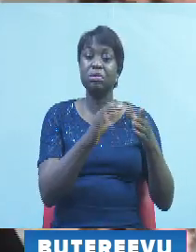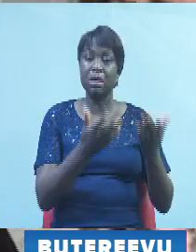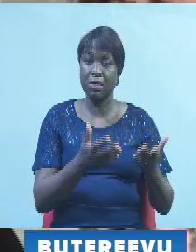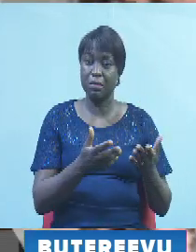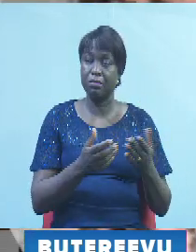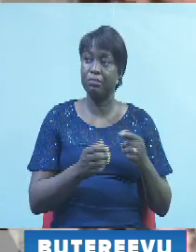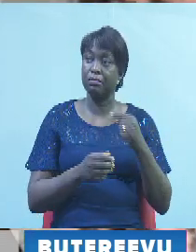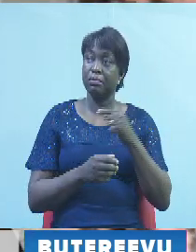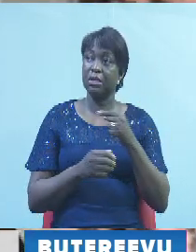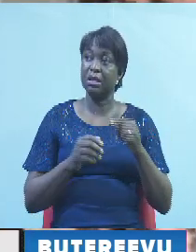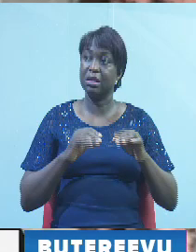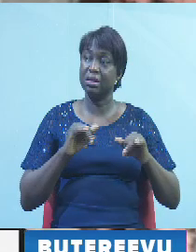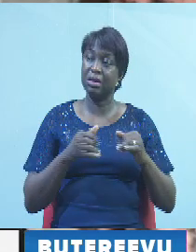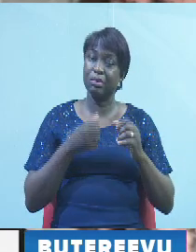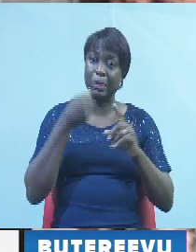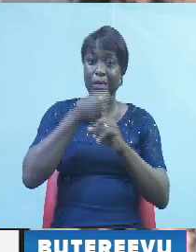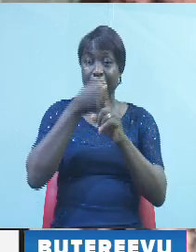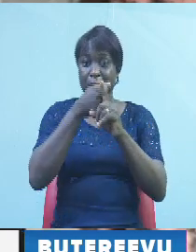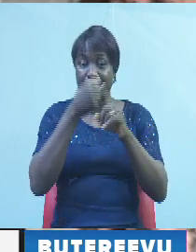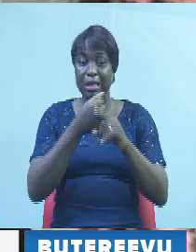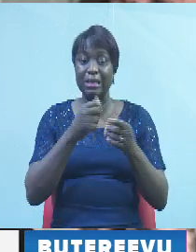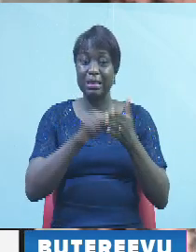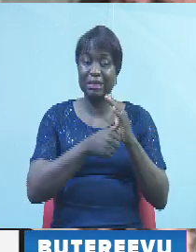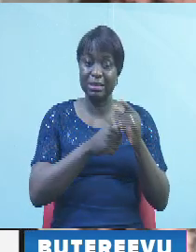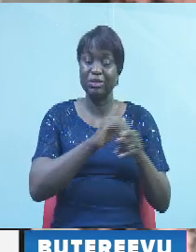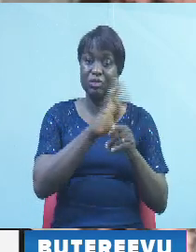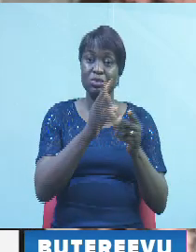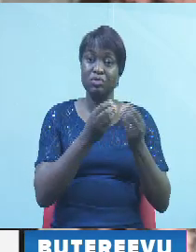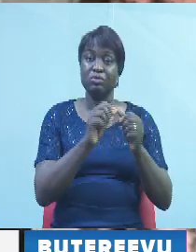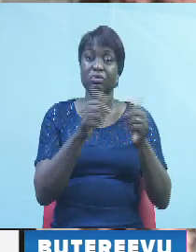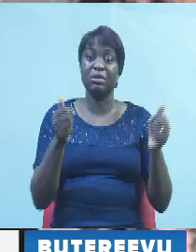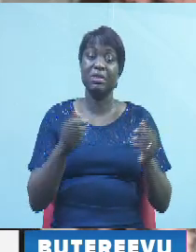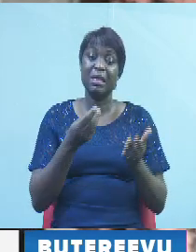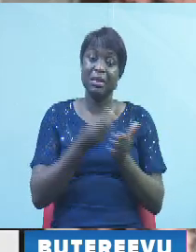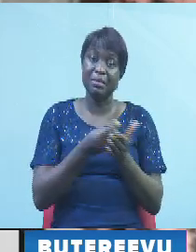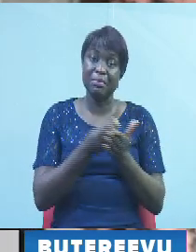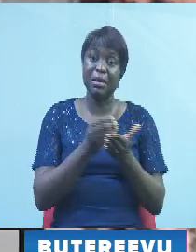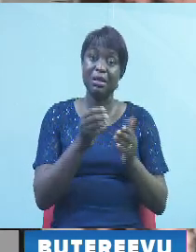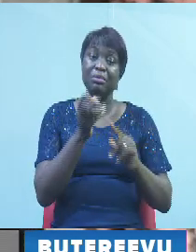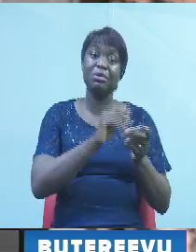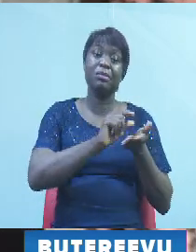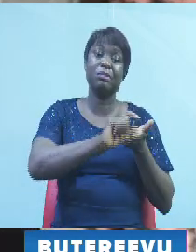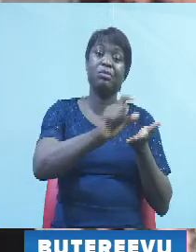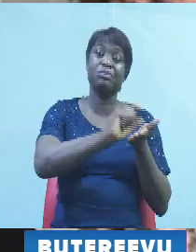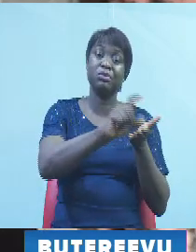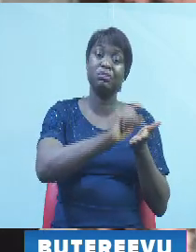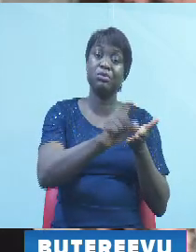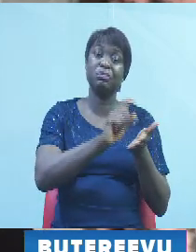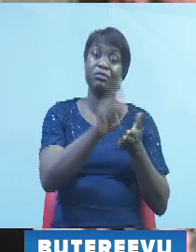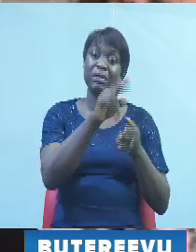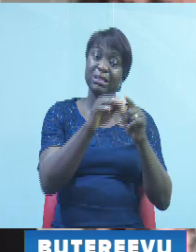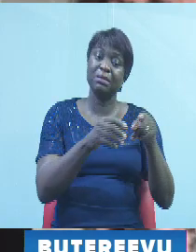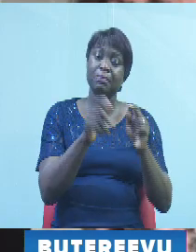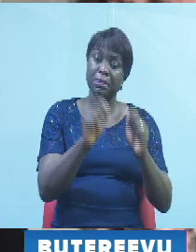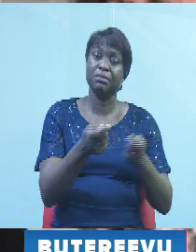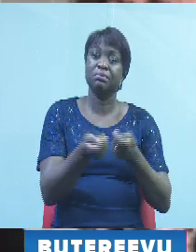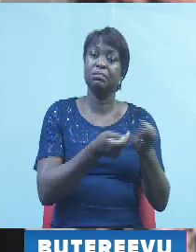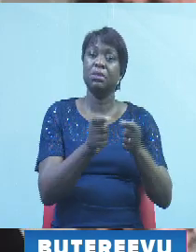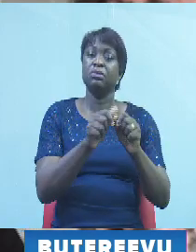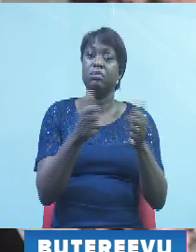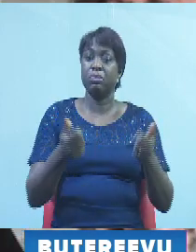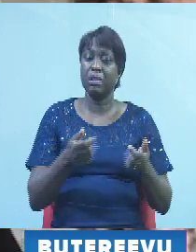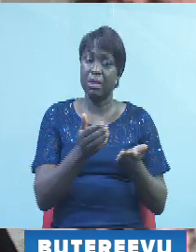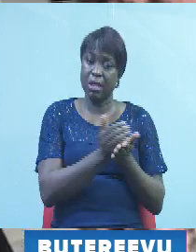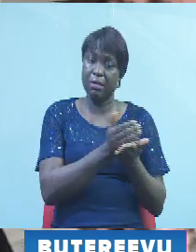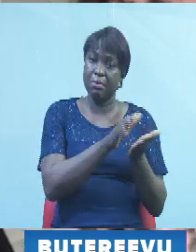tuka ku nkomero y'eno ensonga okulaba nga ssente z'omukozi zaatereka mu NSSF zikwatibwa bulungi era nga